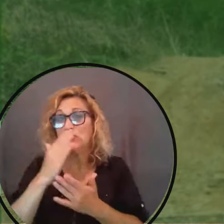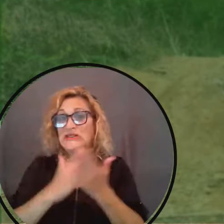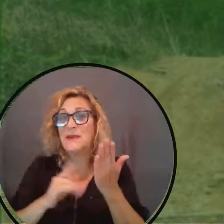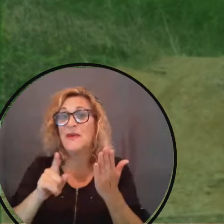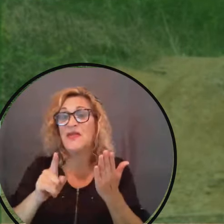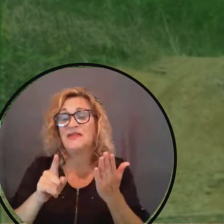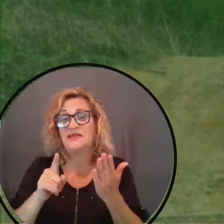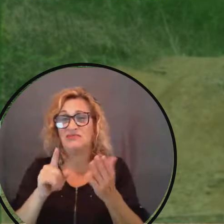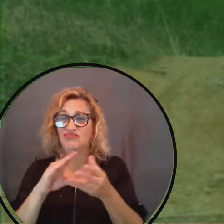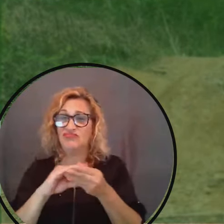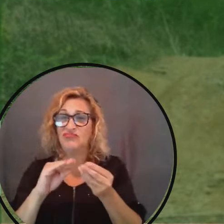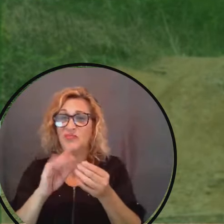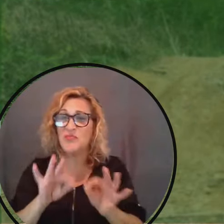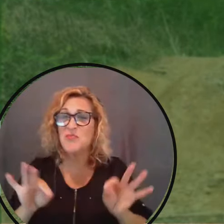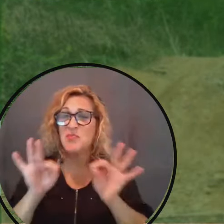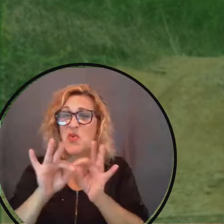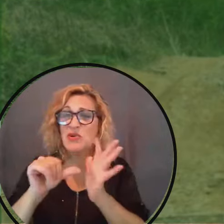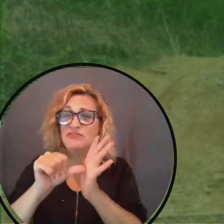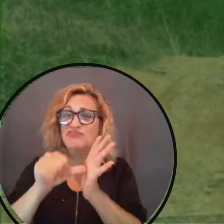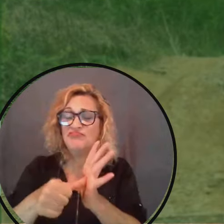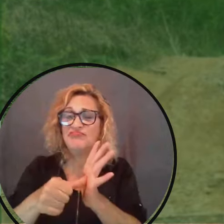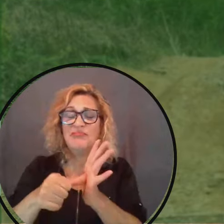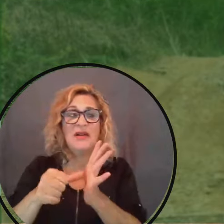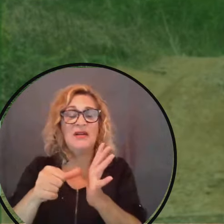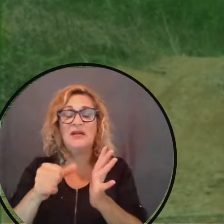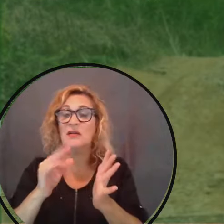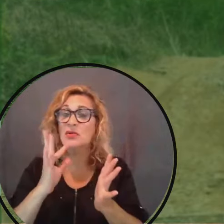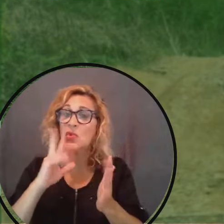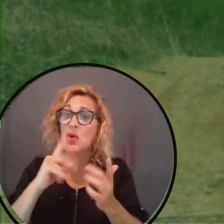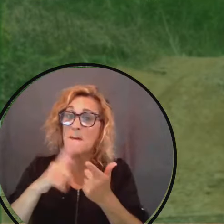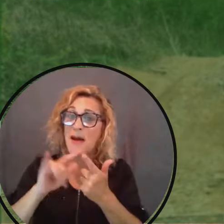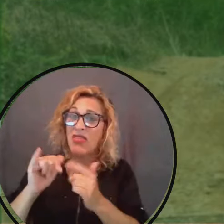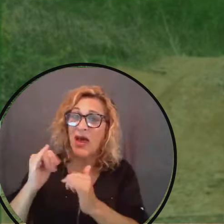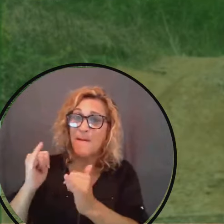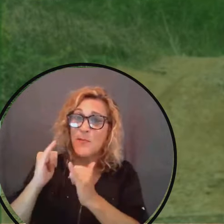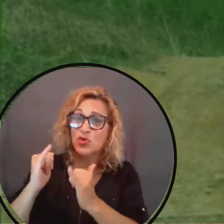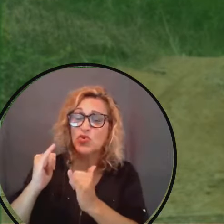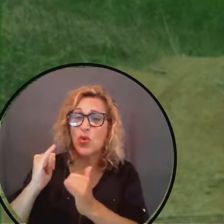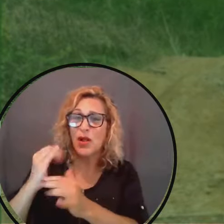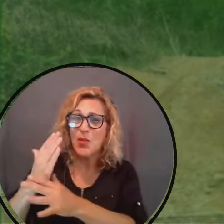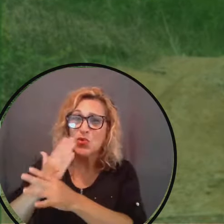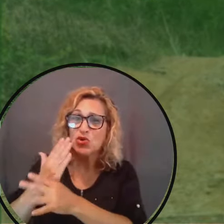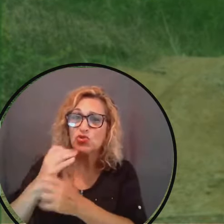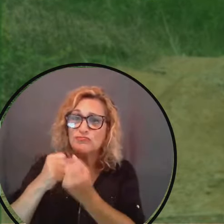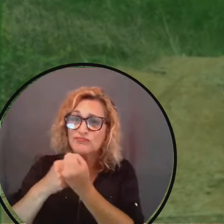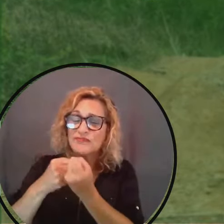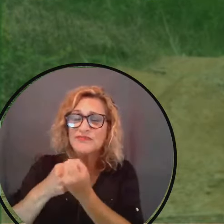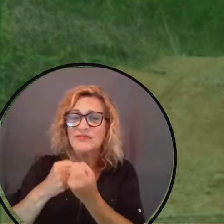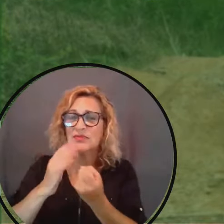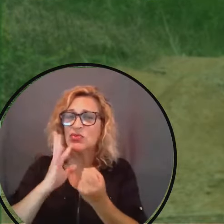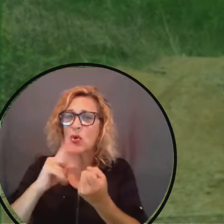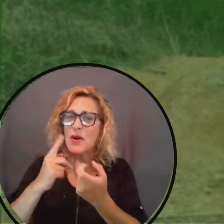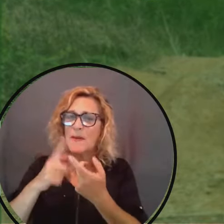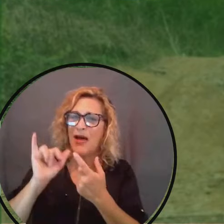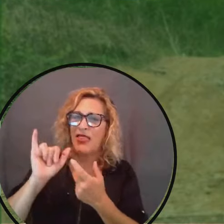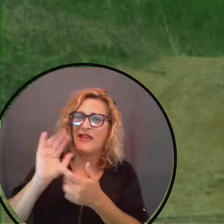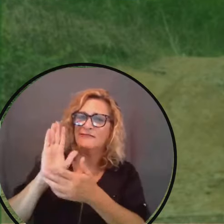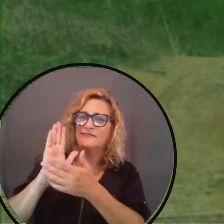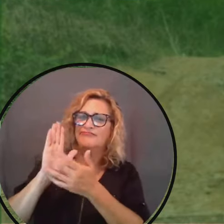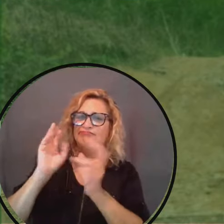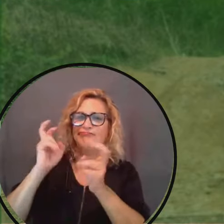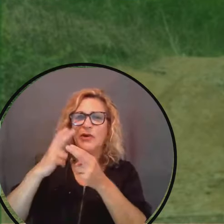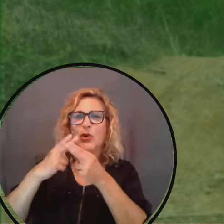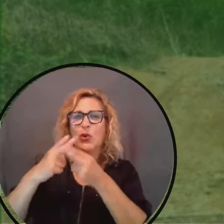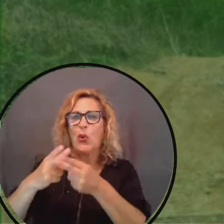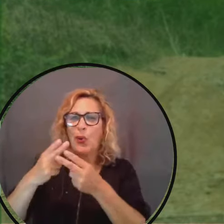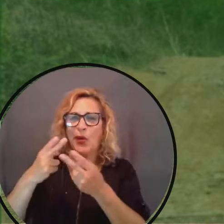conversation is that mutual aid is not just volunteerism. It's not just complementary to FEMA or to capitalism. It's not just like be